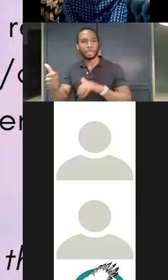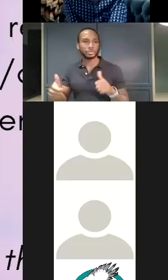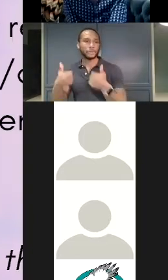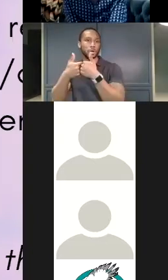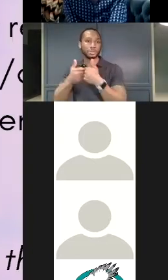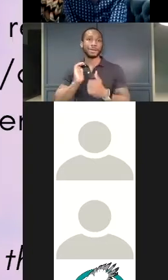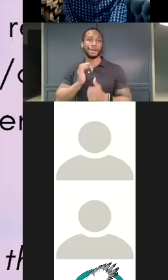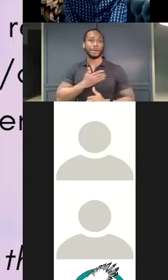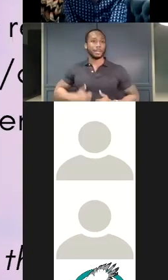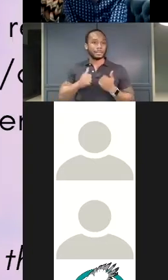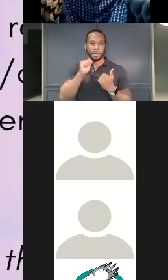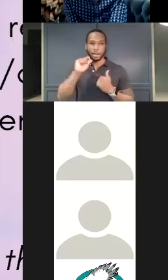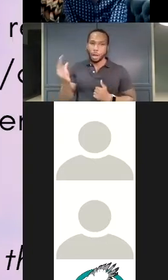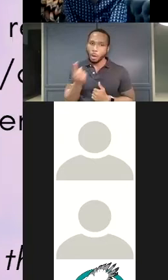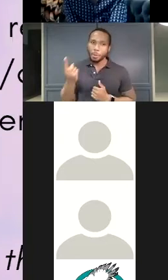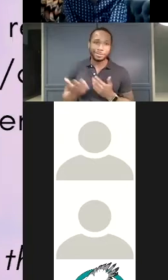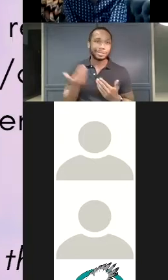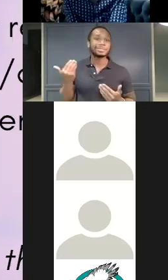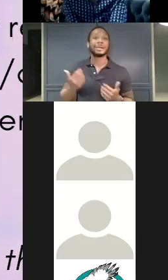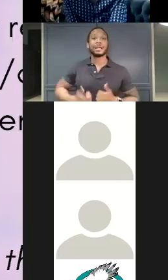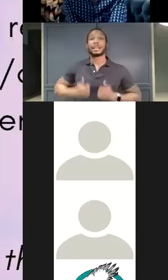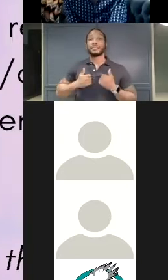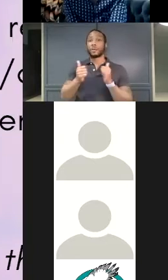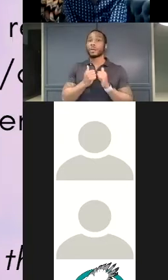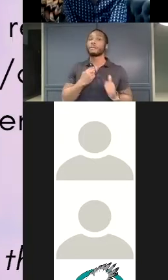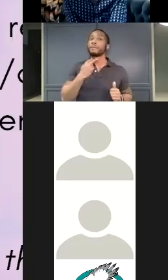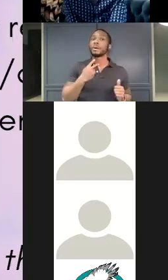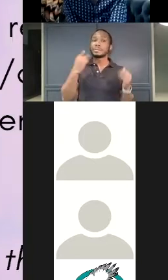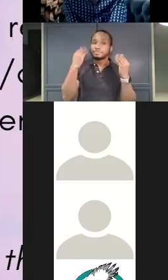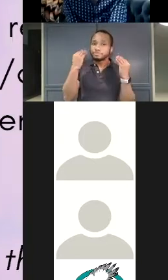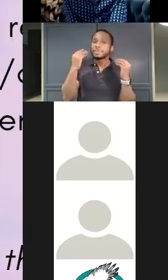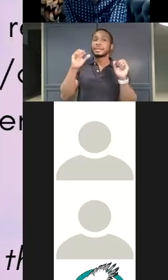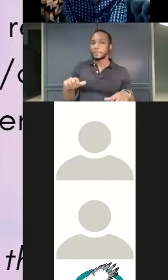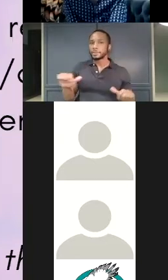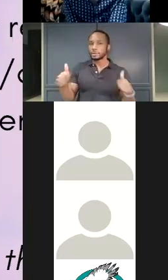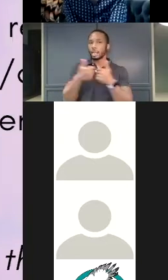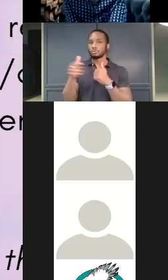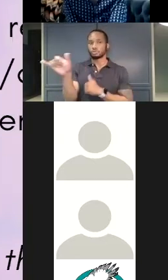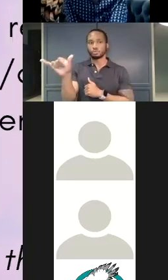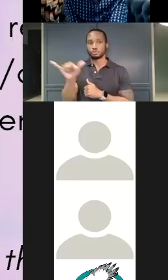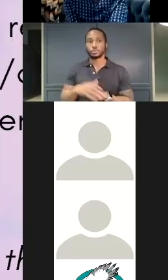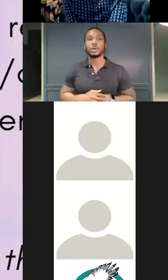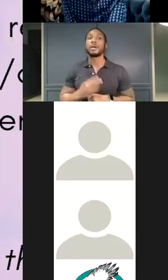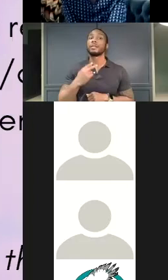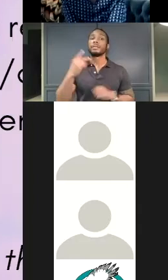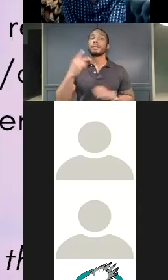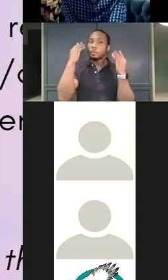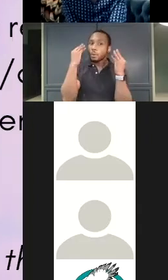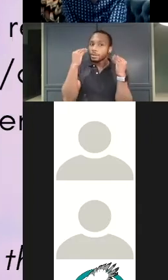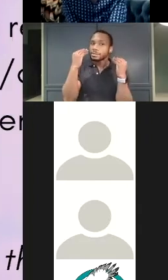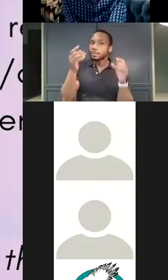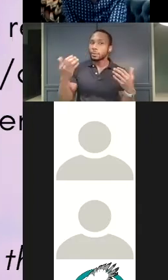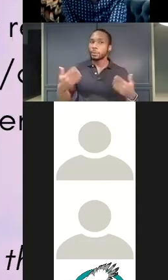are not always easy, and living with voices can be very difficult too. The voices I hear can be a nightmare, but